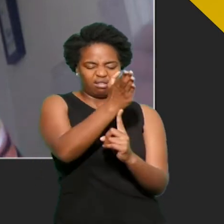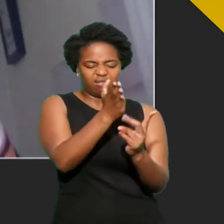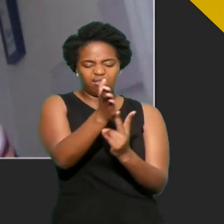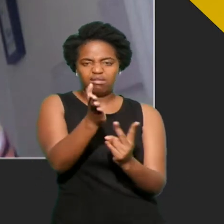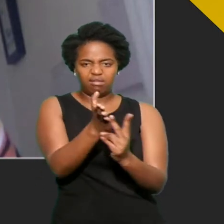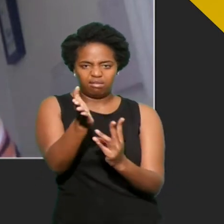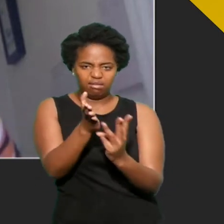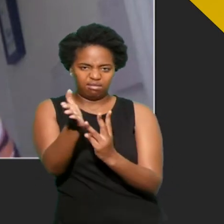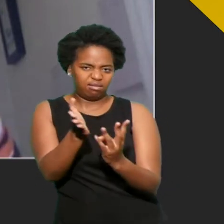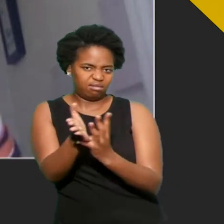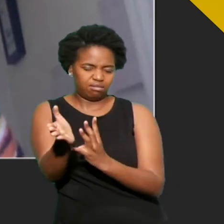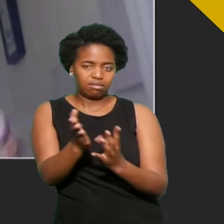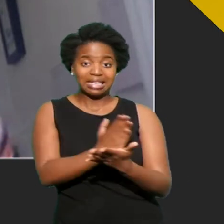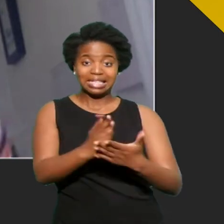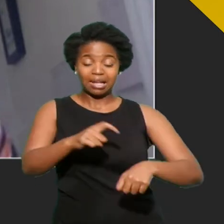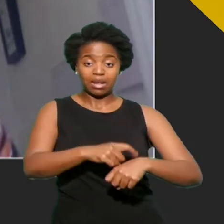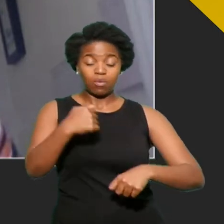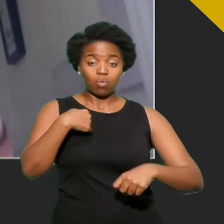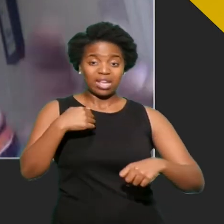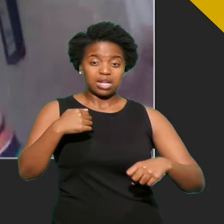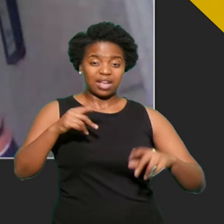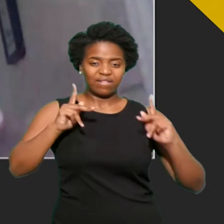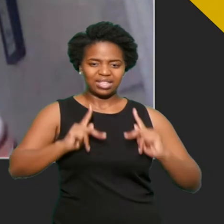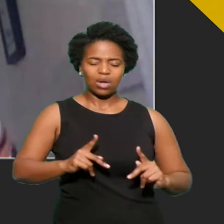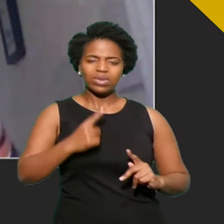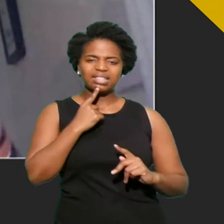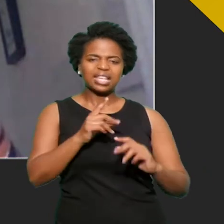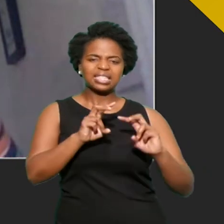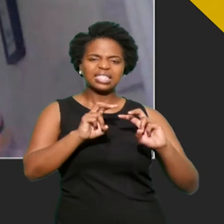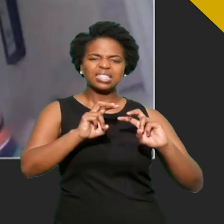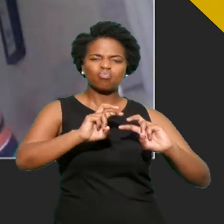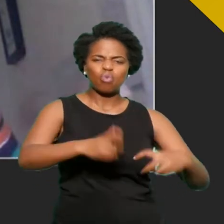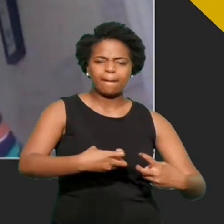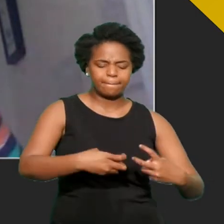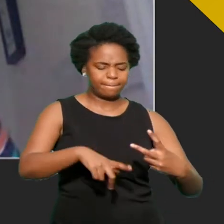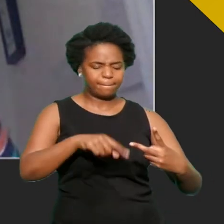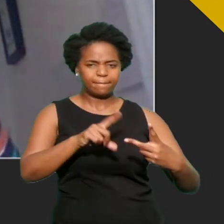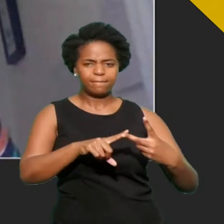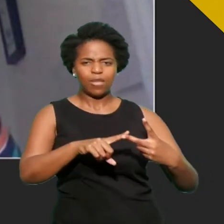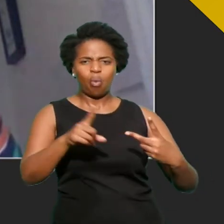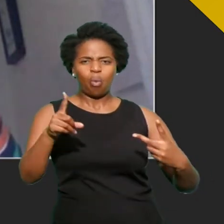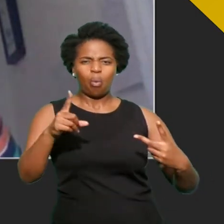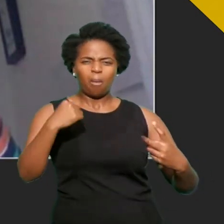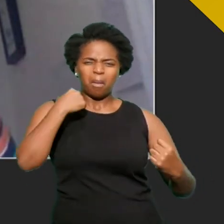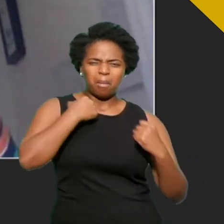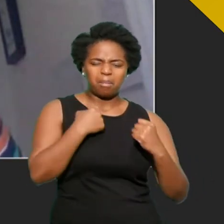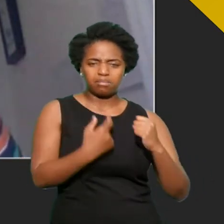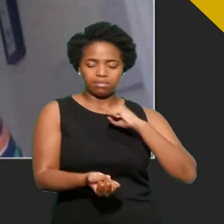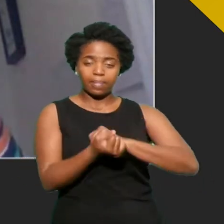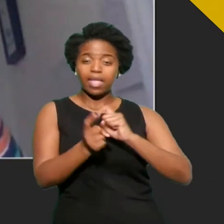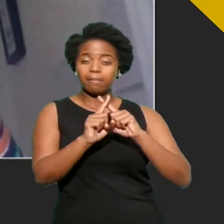we measure are physical assaults, we measure sexual assaults, we measure femicide, and yet